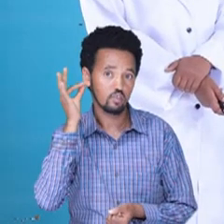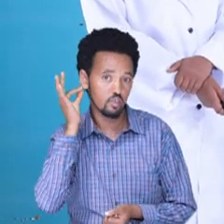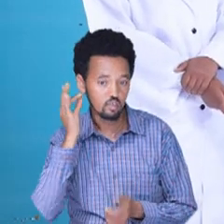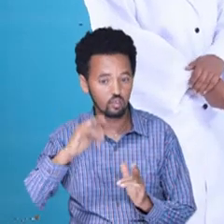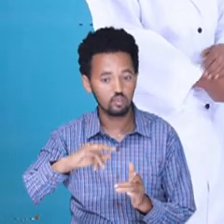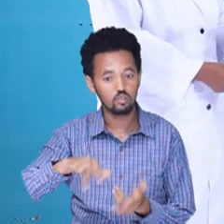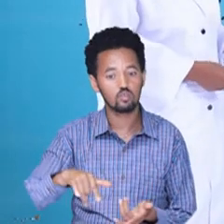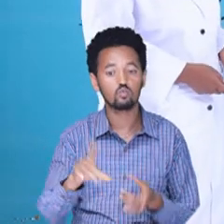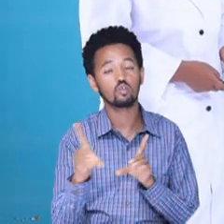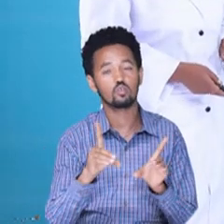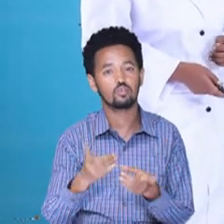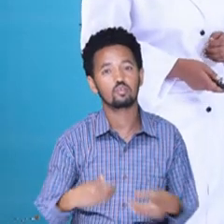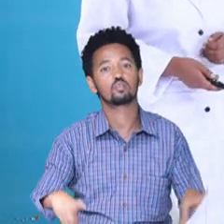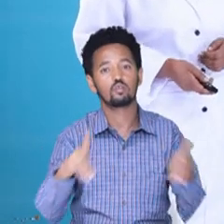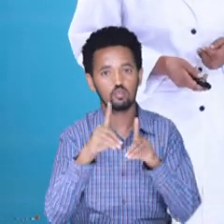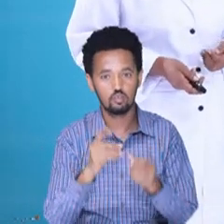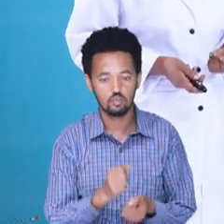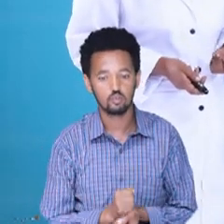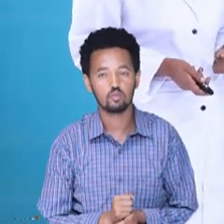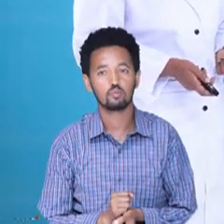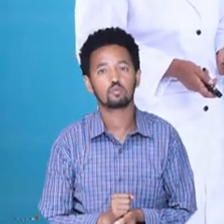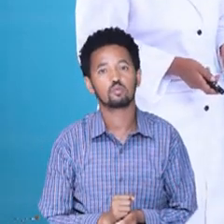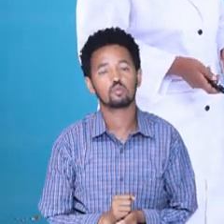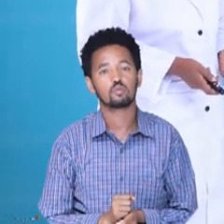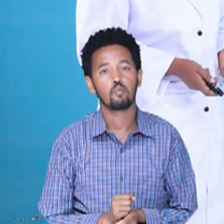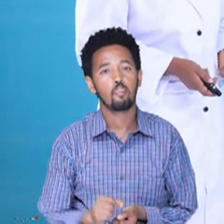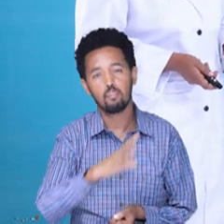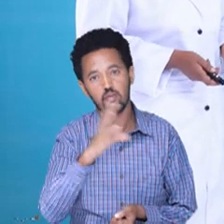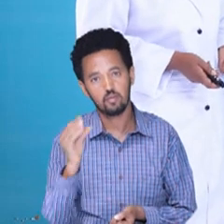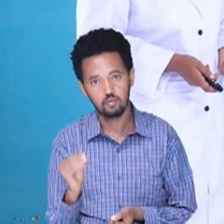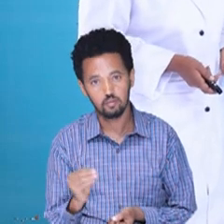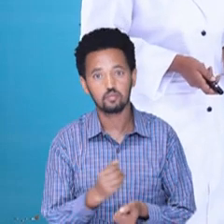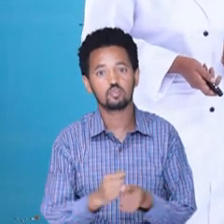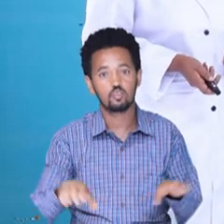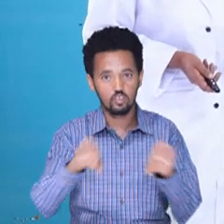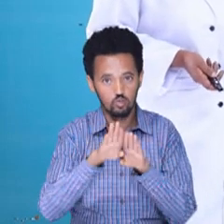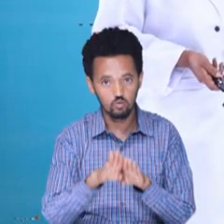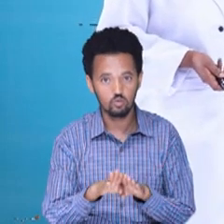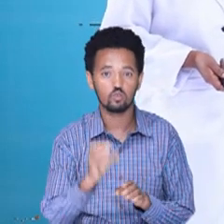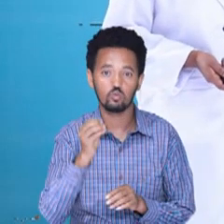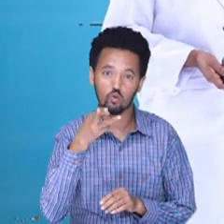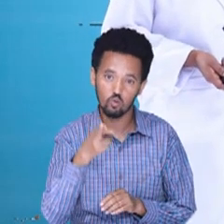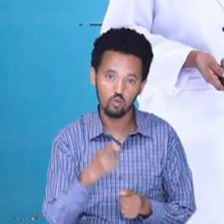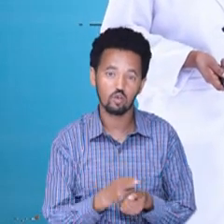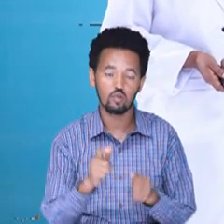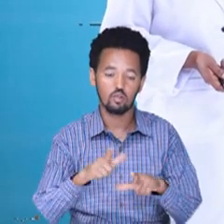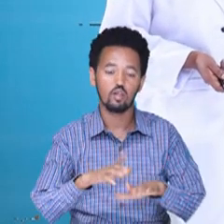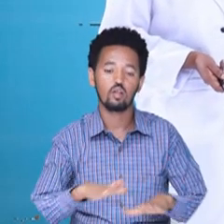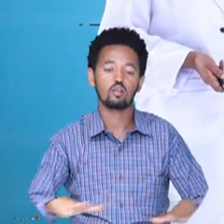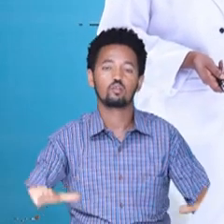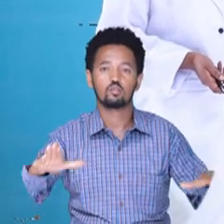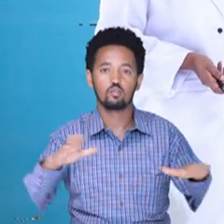system, the Mediterranean Sea drainage system, and the closed or inland drainage